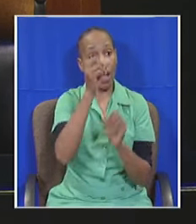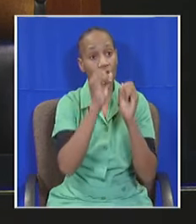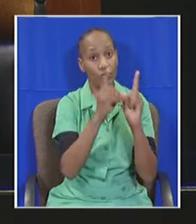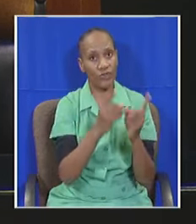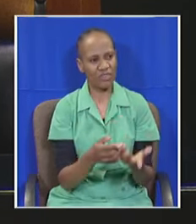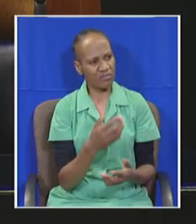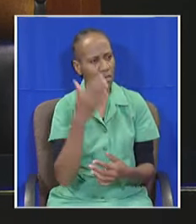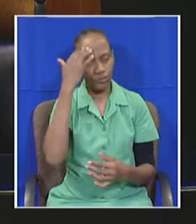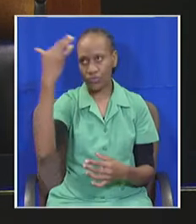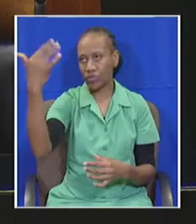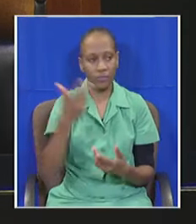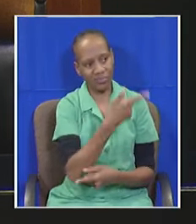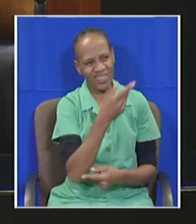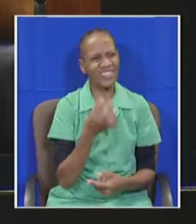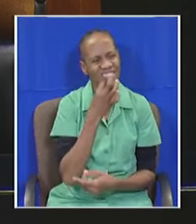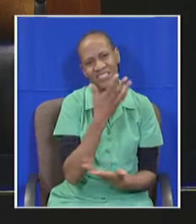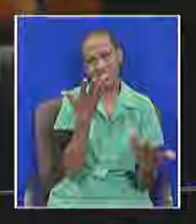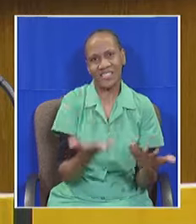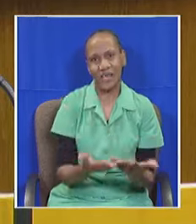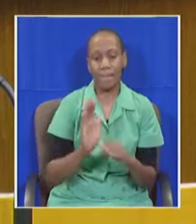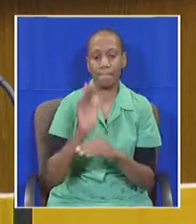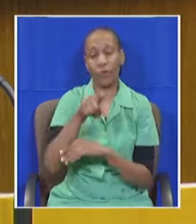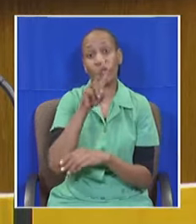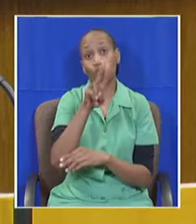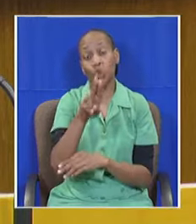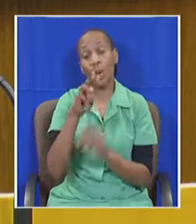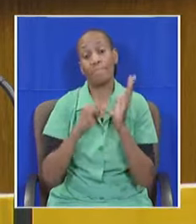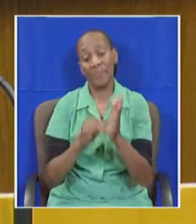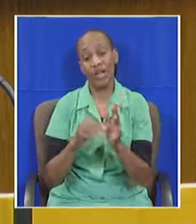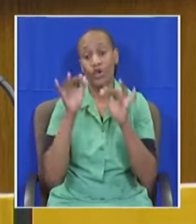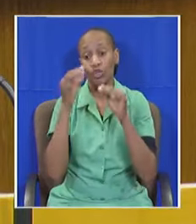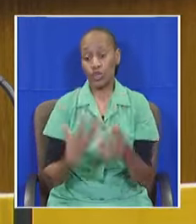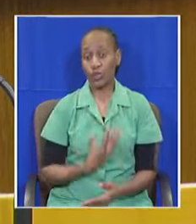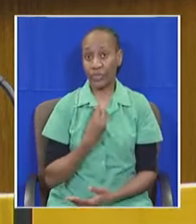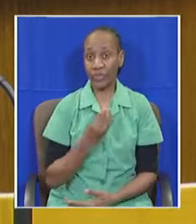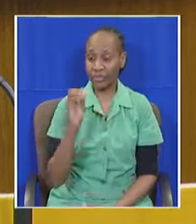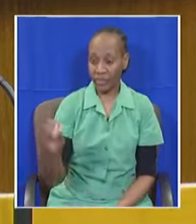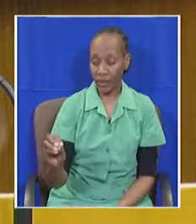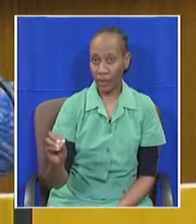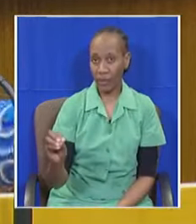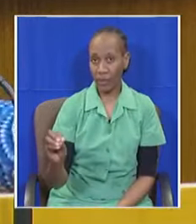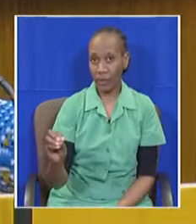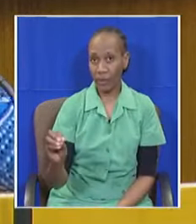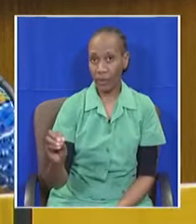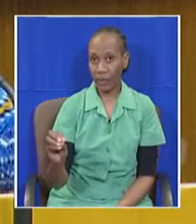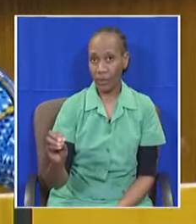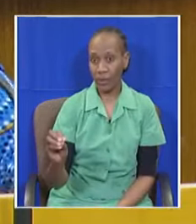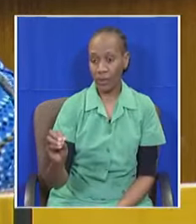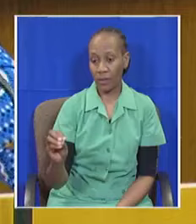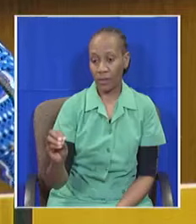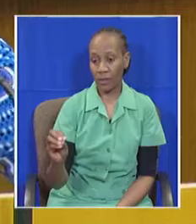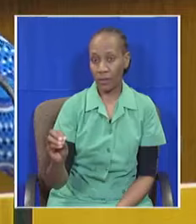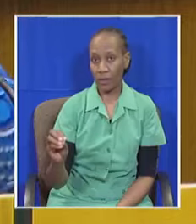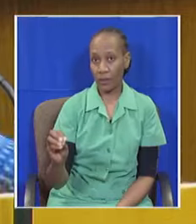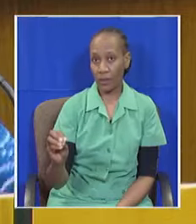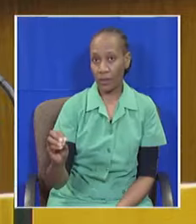somewhat delusional. He claims that there's more than 2 million young people. Order, honorable members. Continue, honorable member. He claims that there's